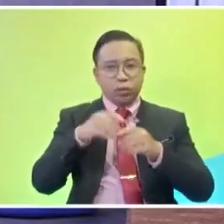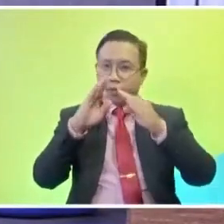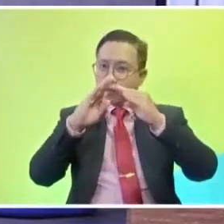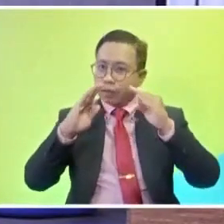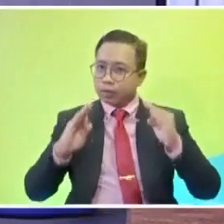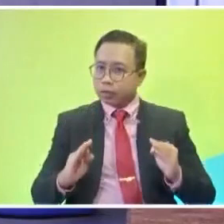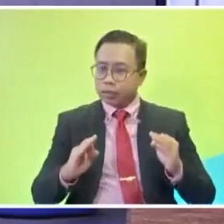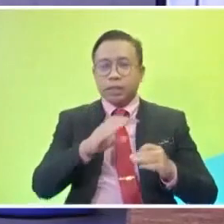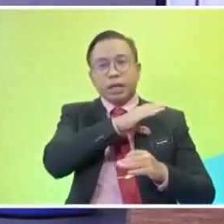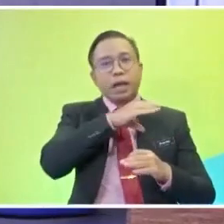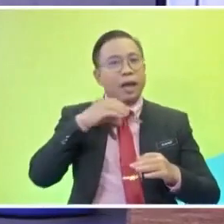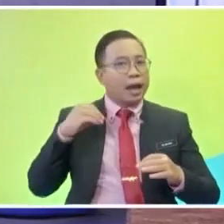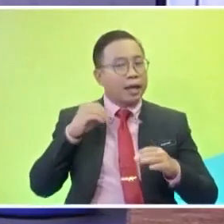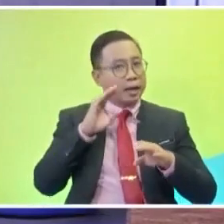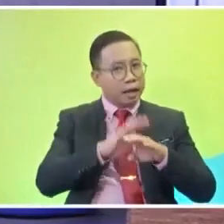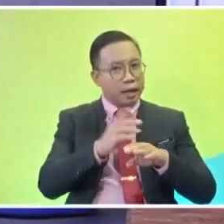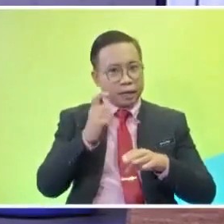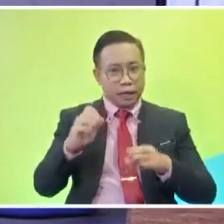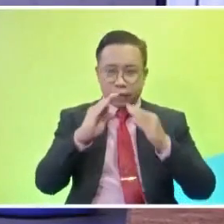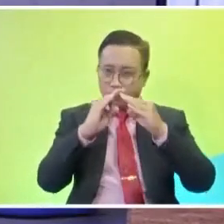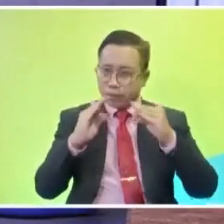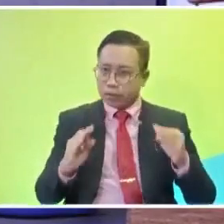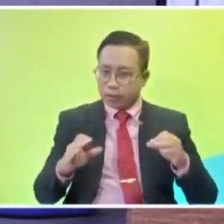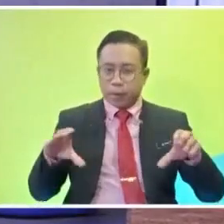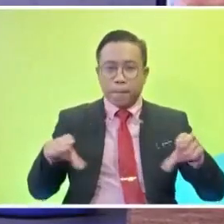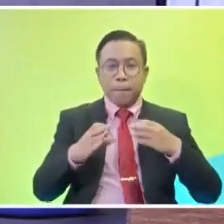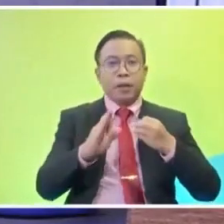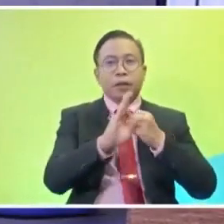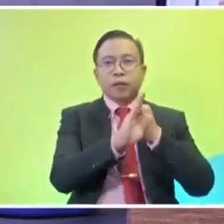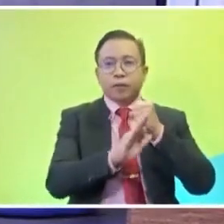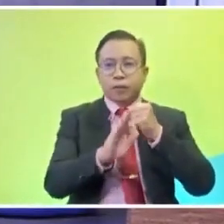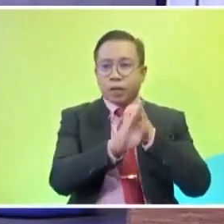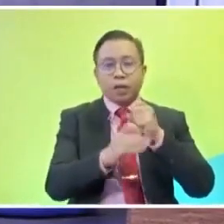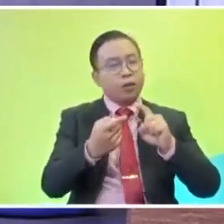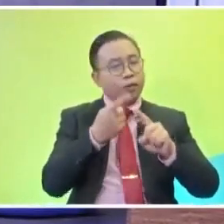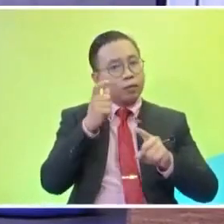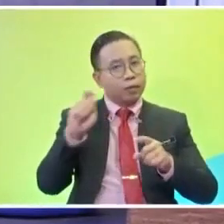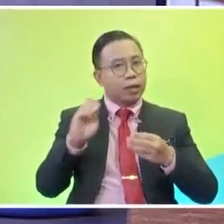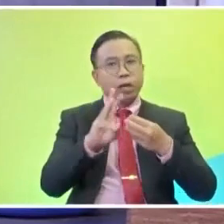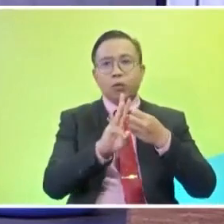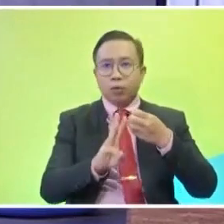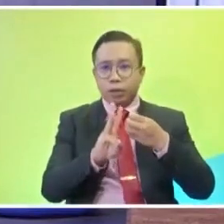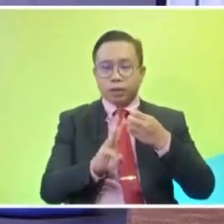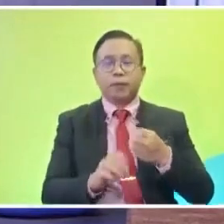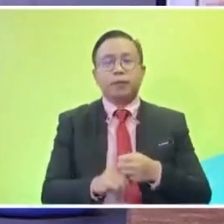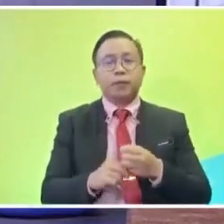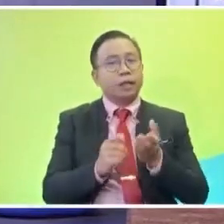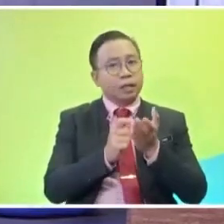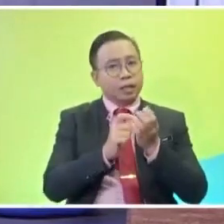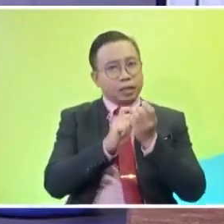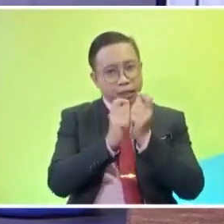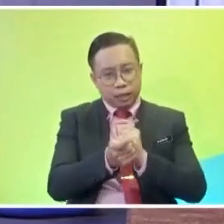factory, and at the factory, okay, you make flour from the wheat. Okay, so this wheat will turn into